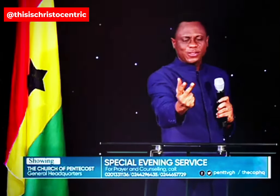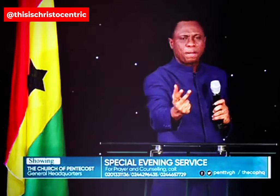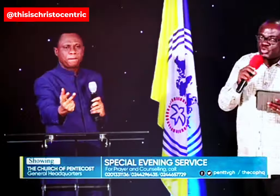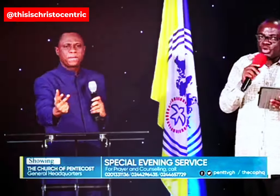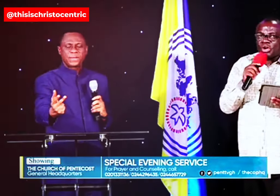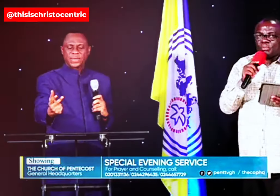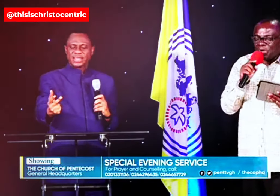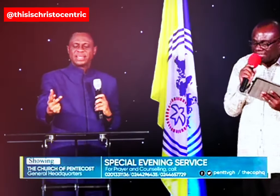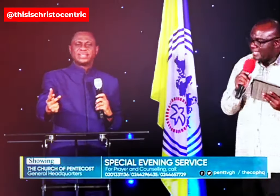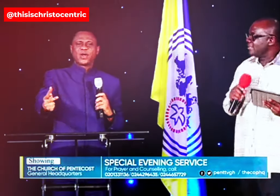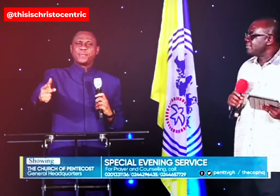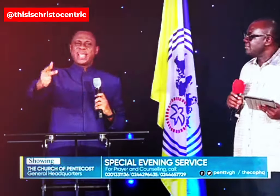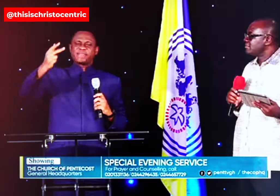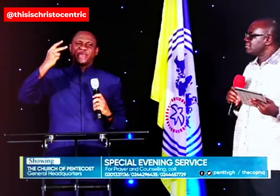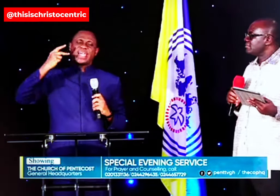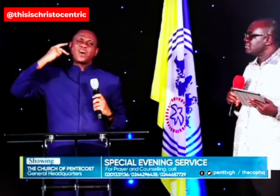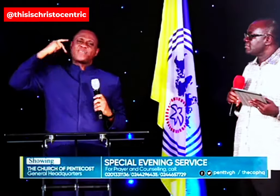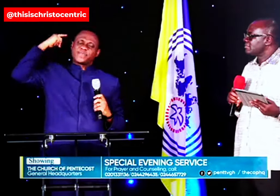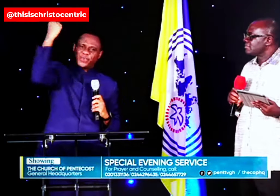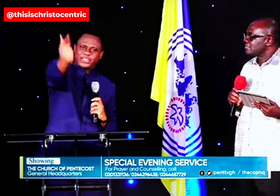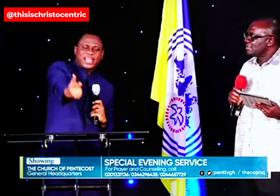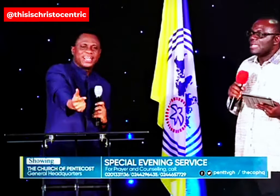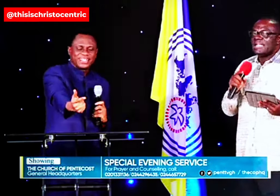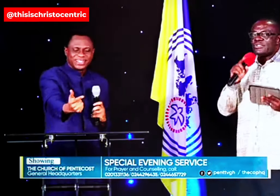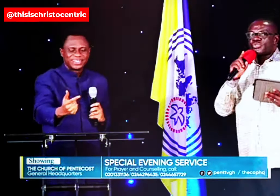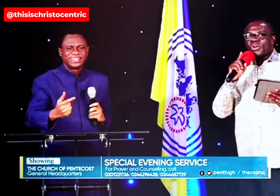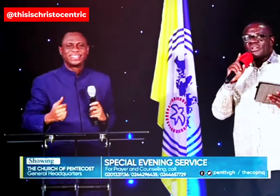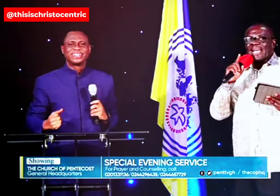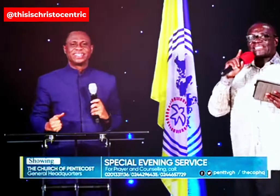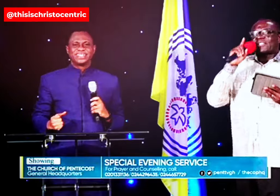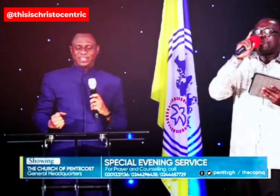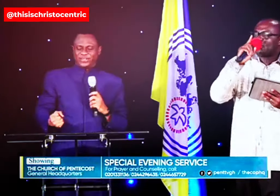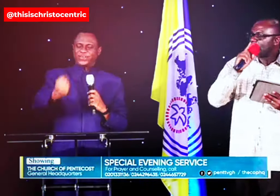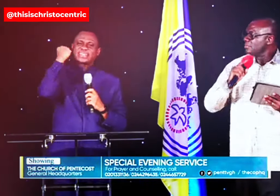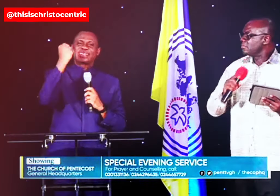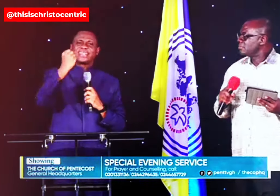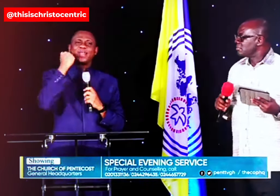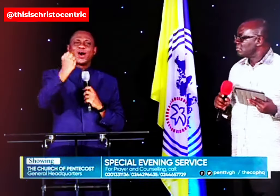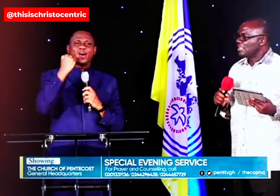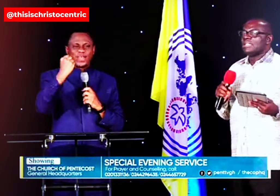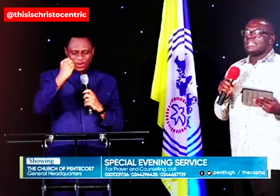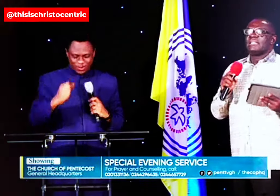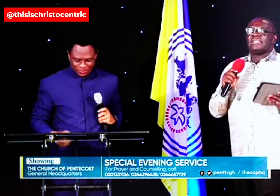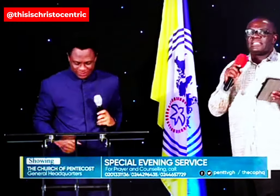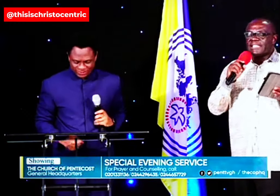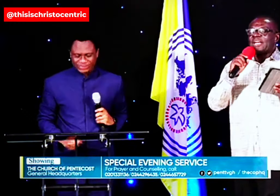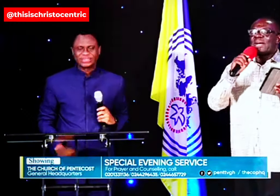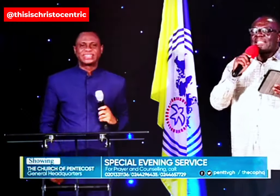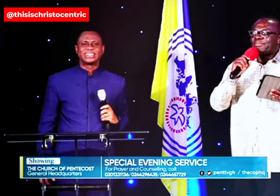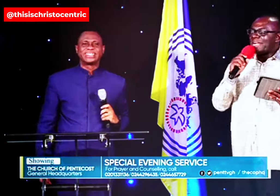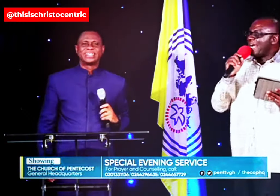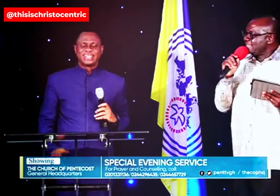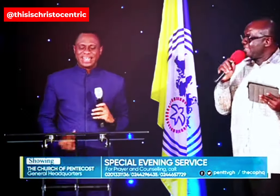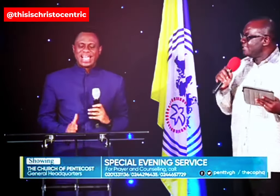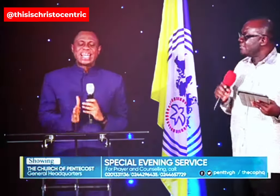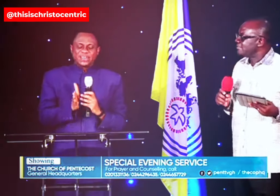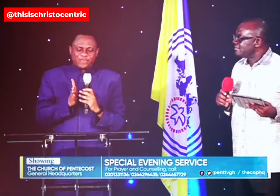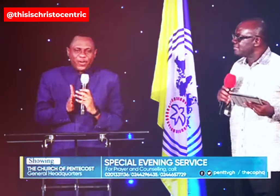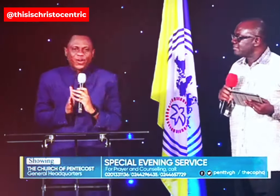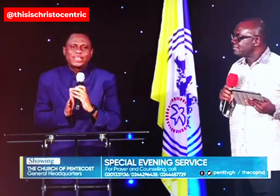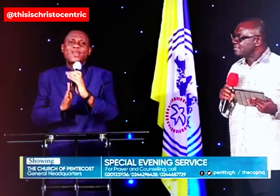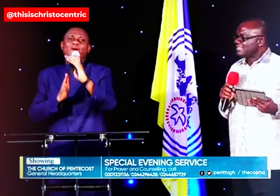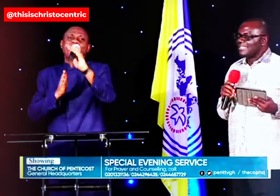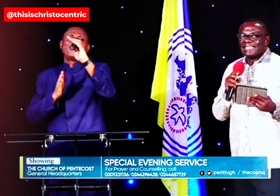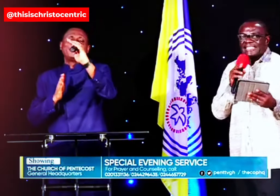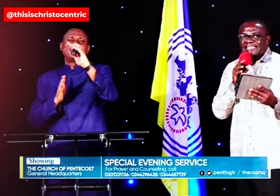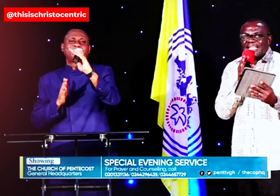evil. Don't be afraid of the future. Trust in the law of the Lord. And then